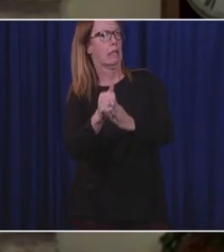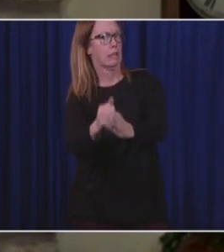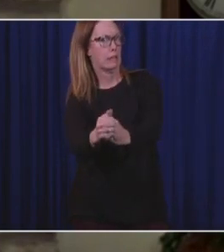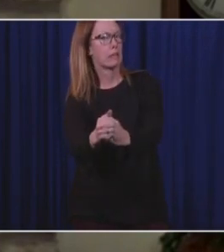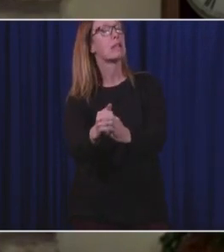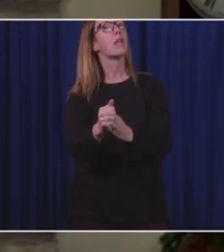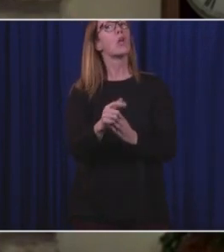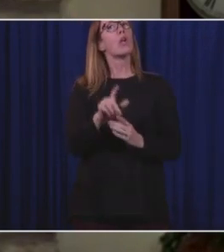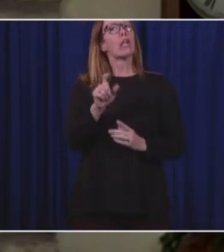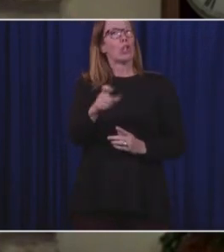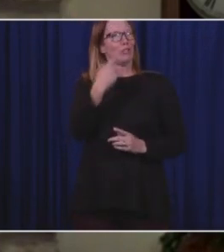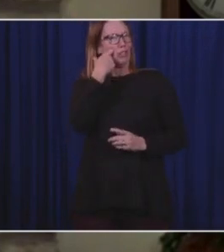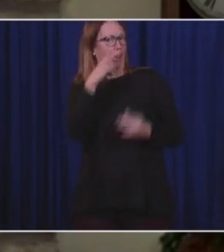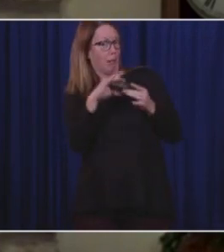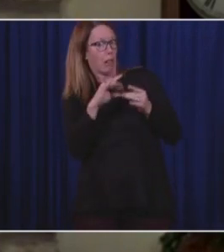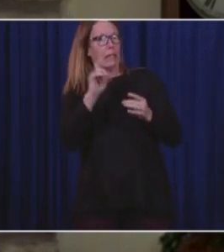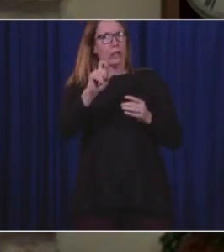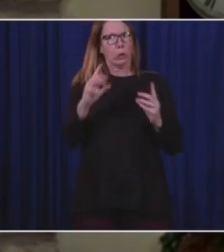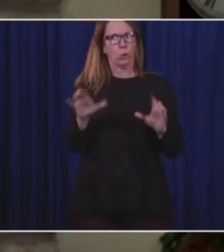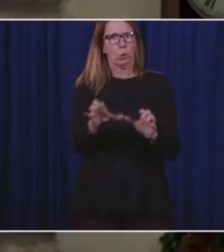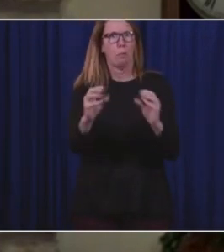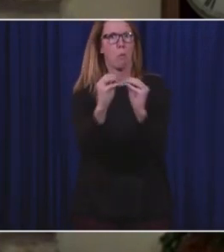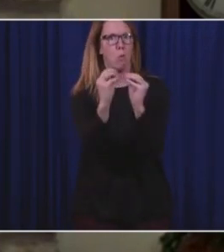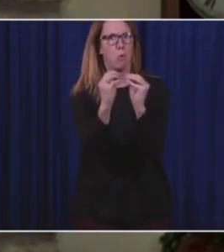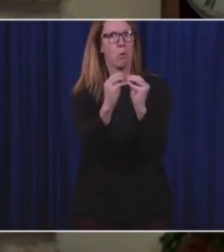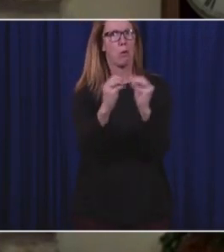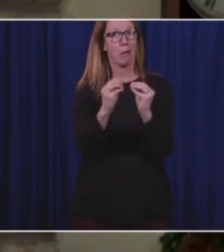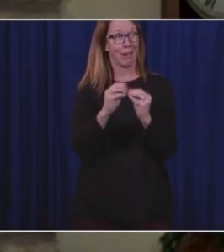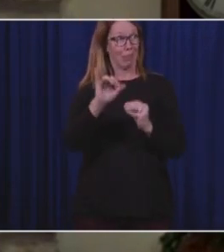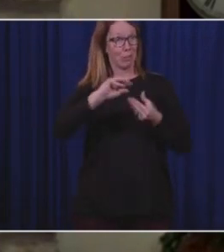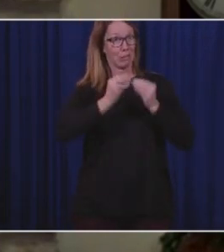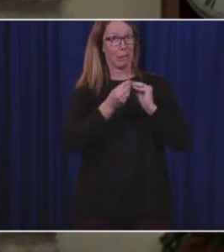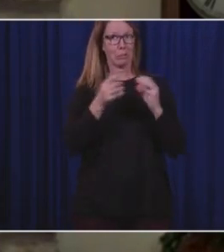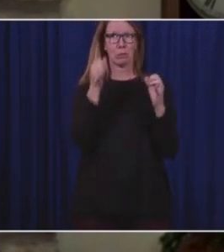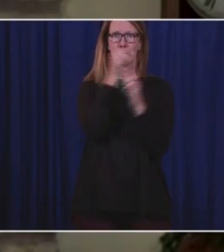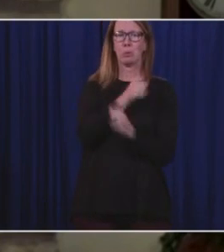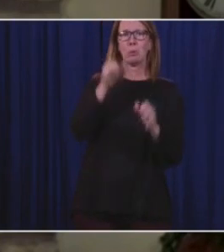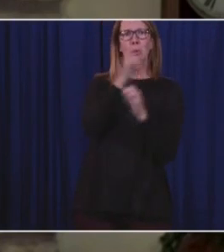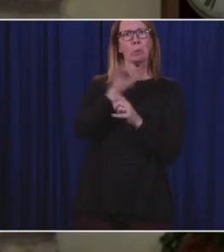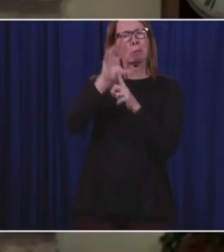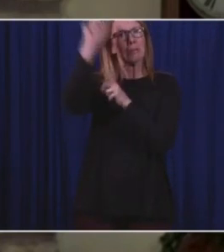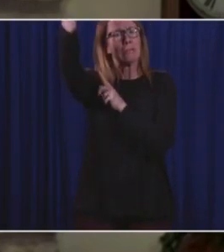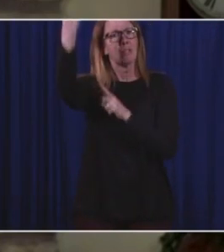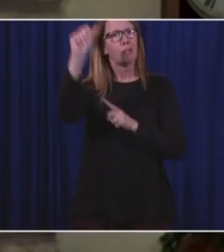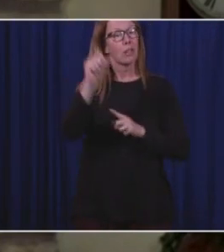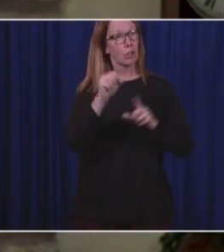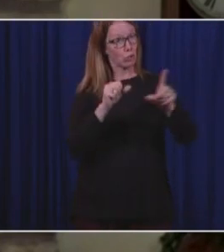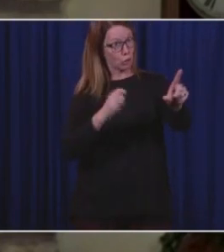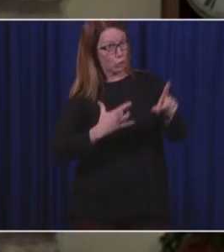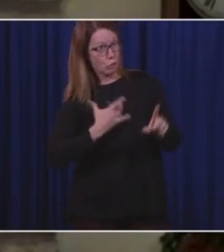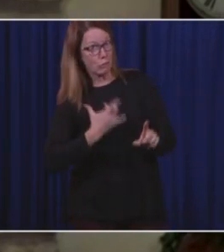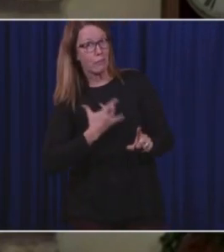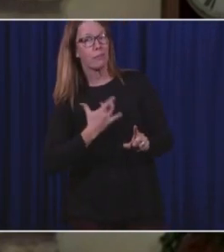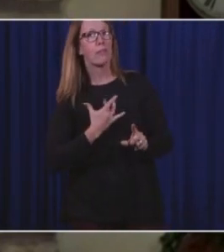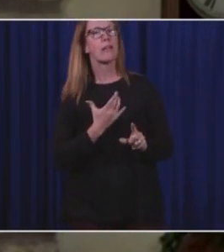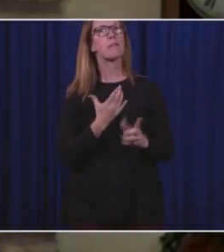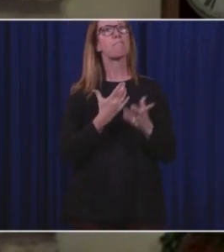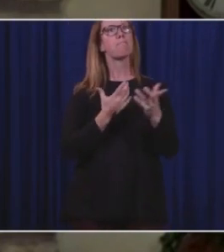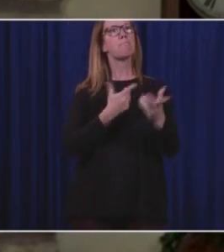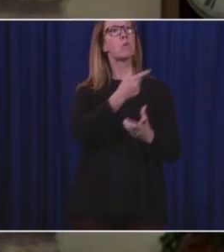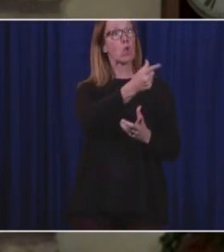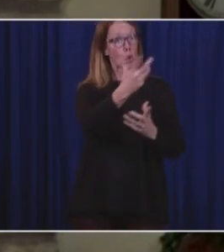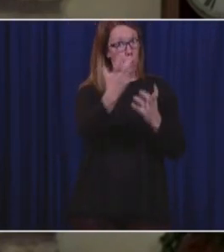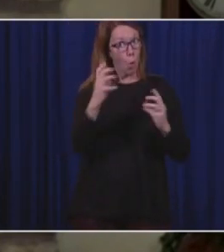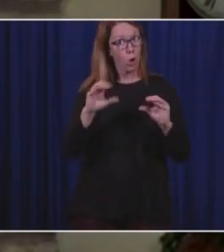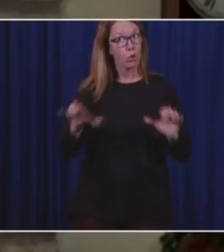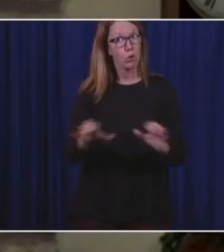more. The numbers are still very scary and could get even more so in the coming weeks. Have you felt that you wanted to do more